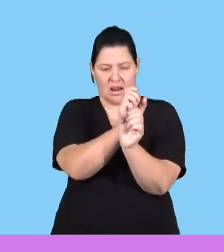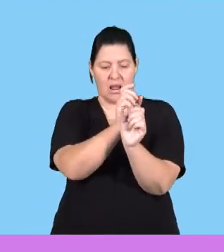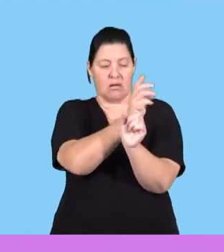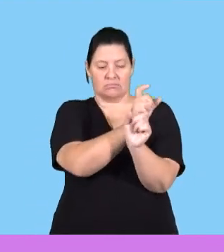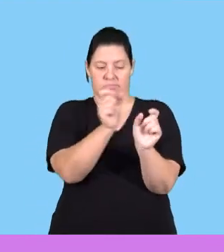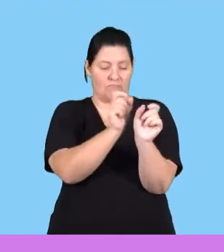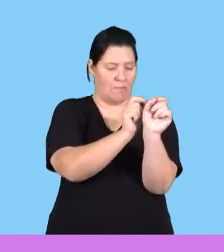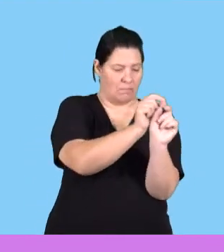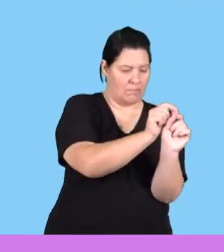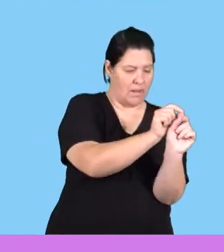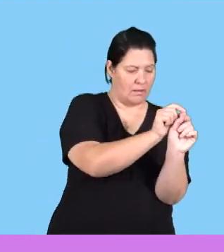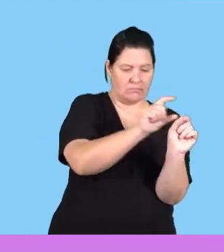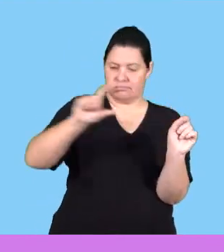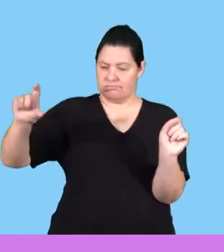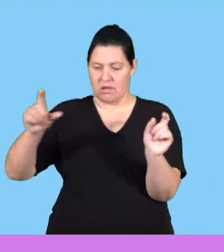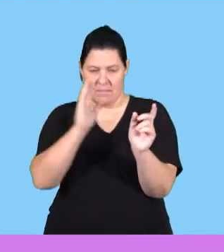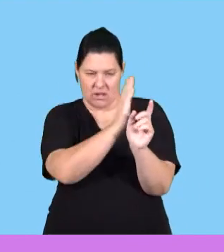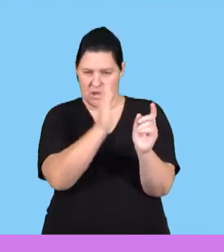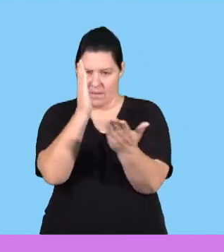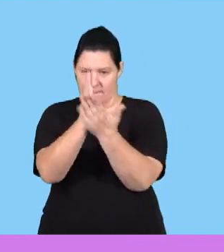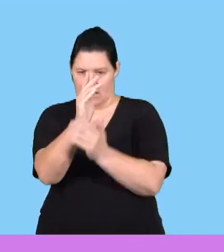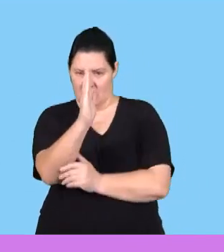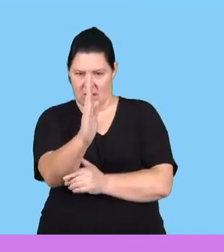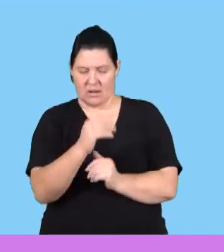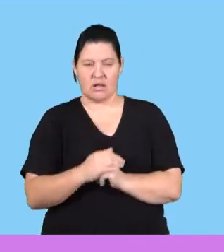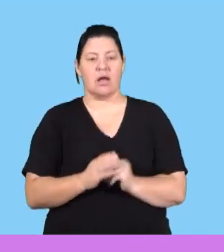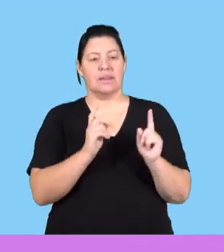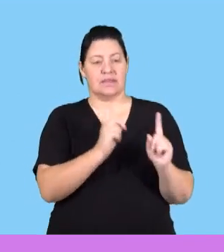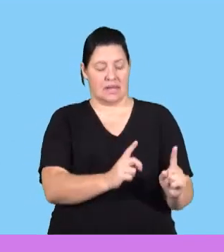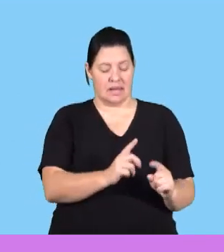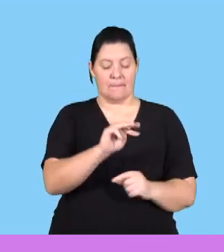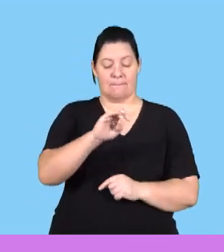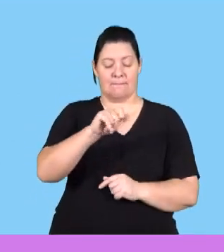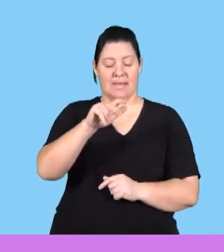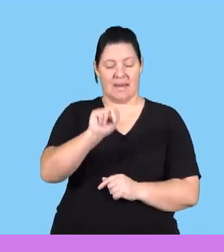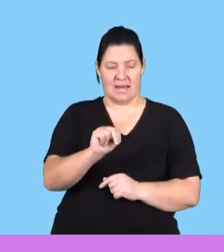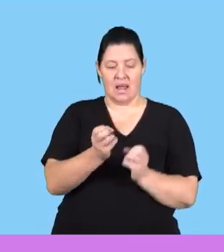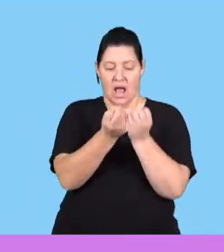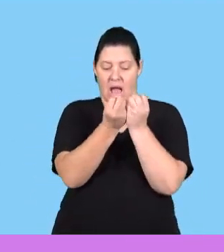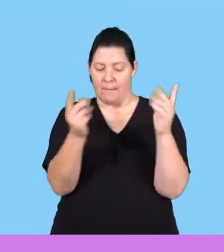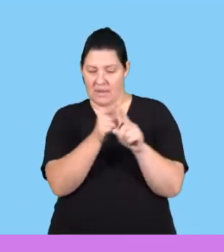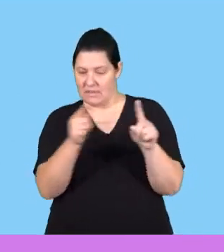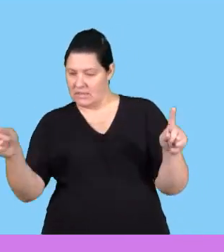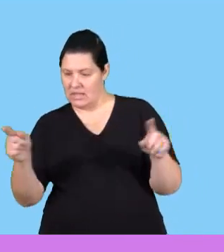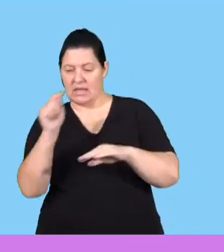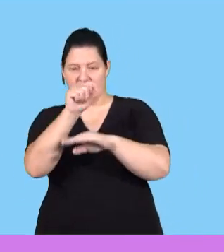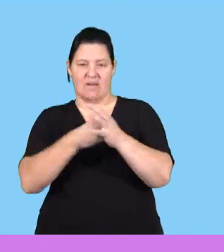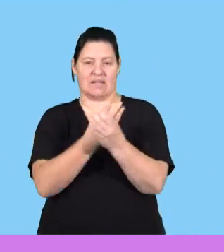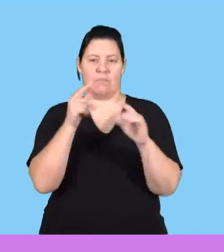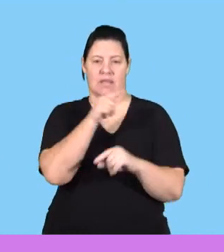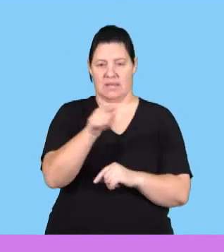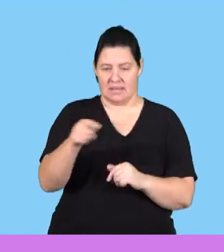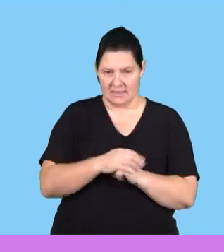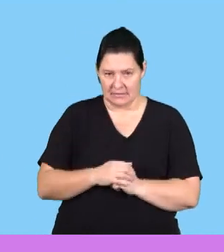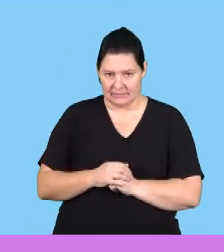the middle value of an ordered numerical data set. Okay, and then also important is that our mean is the average